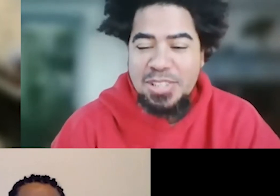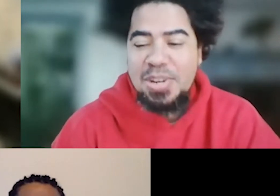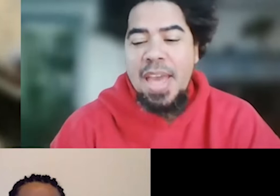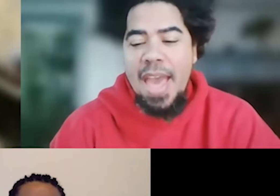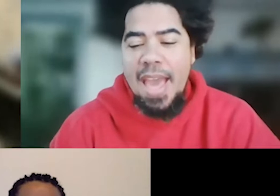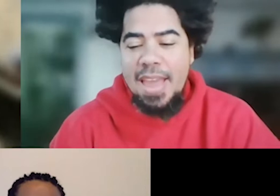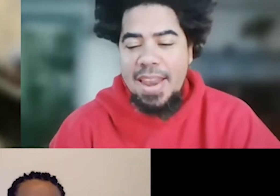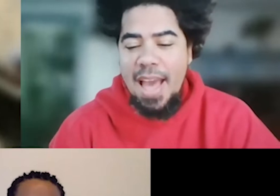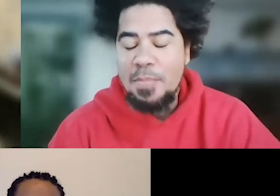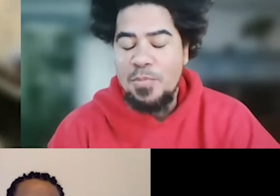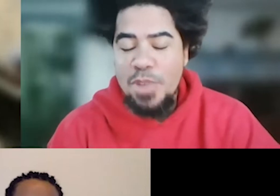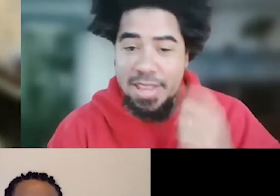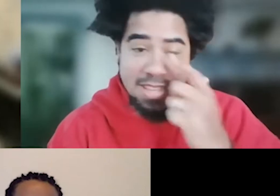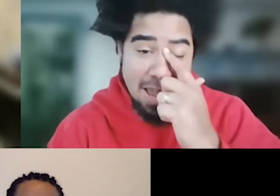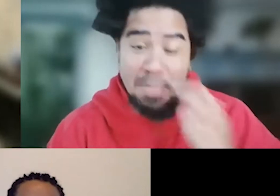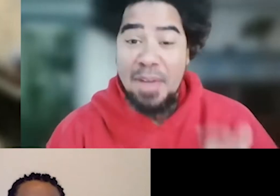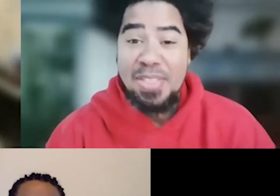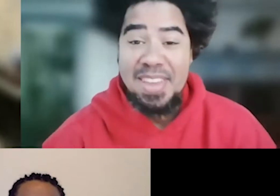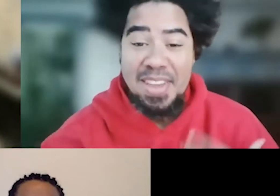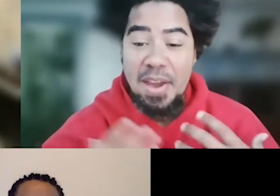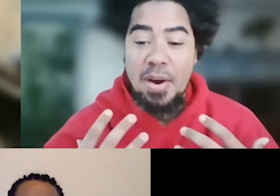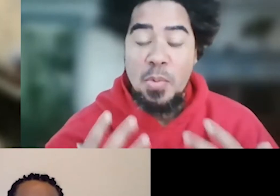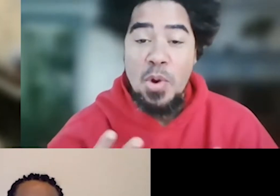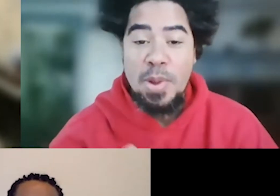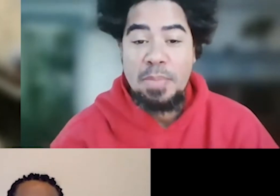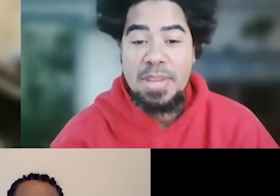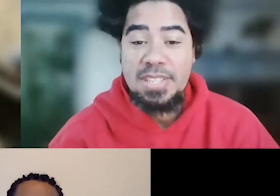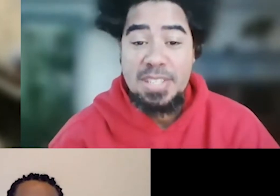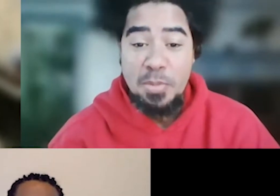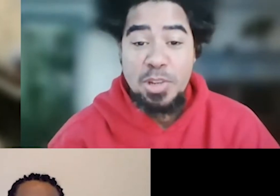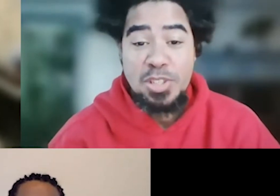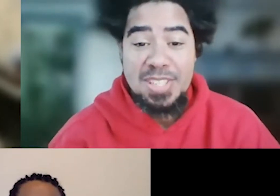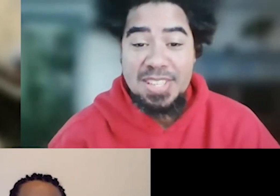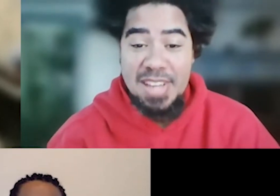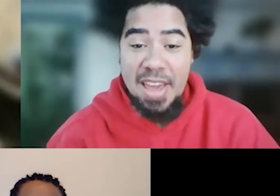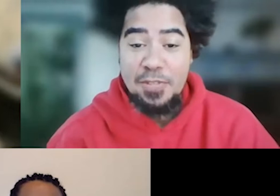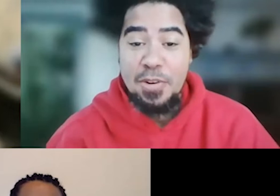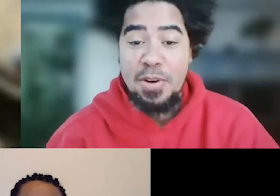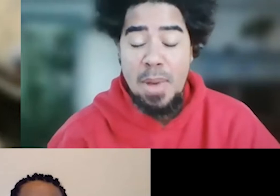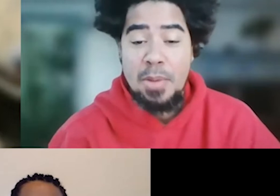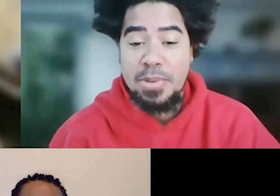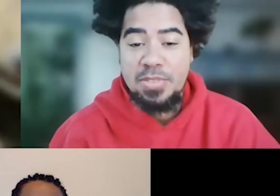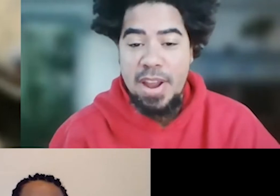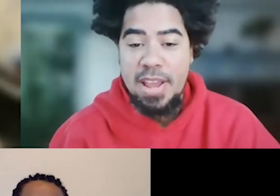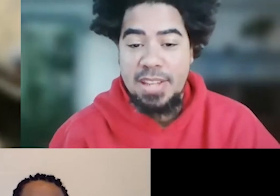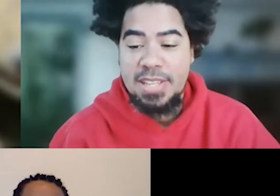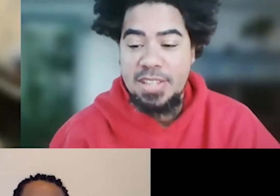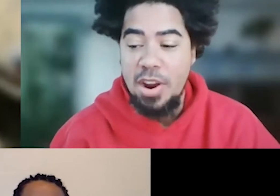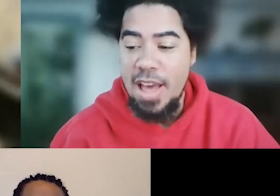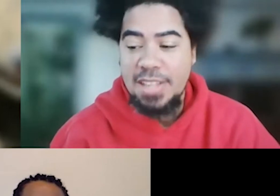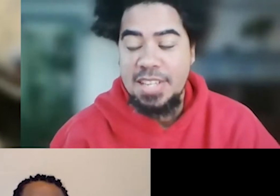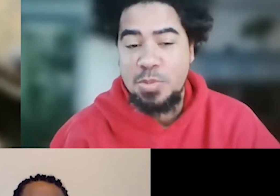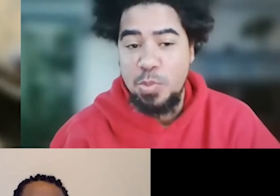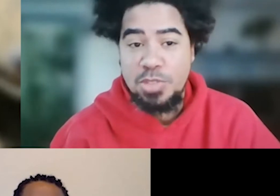Program Manager, and I'm really excited about the award-winning pieces, some of which you'll see today from our prison writing